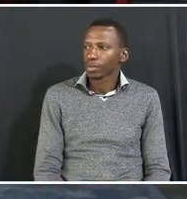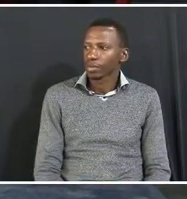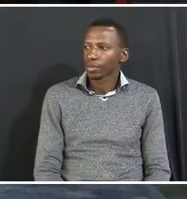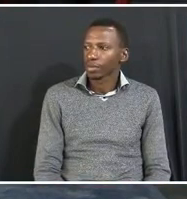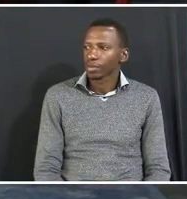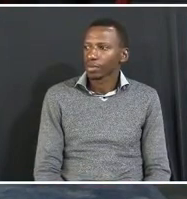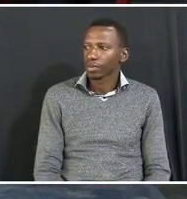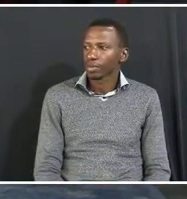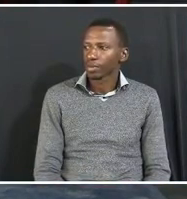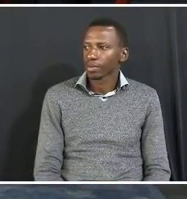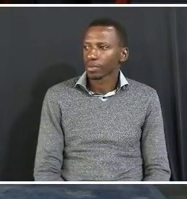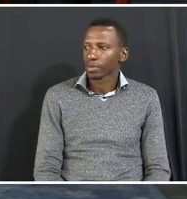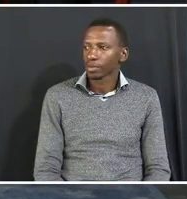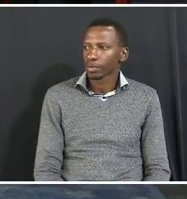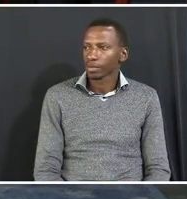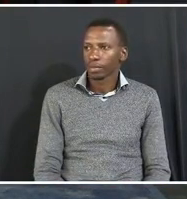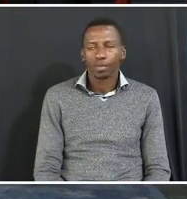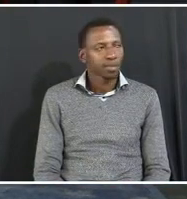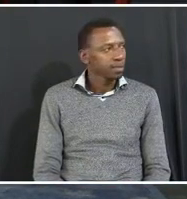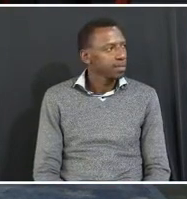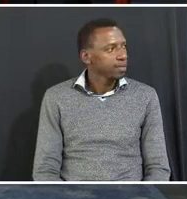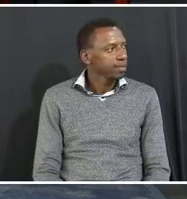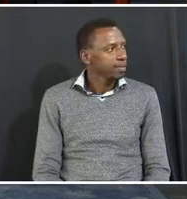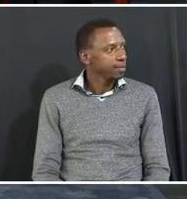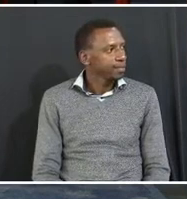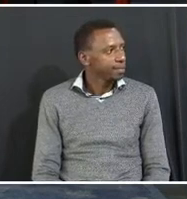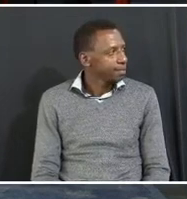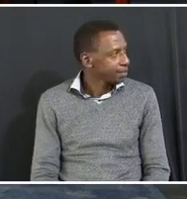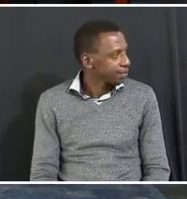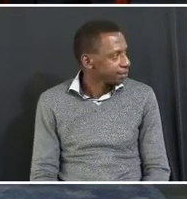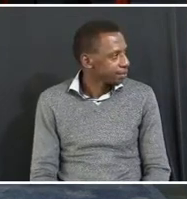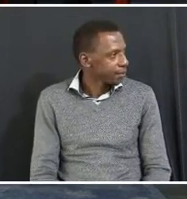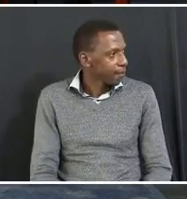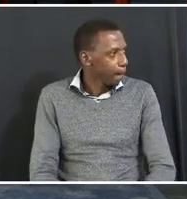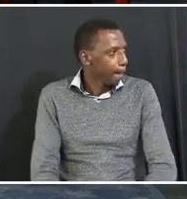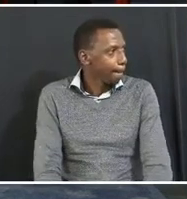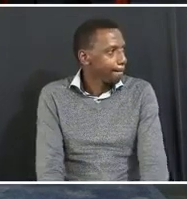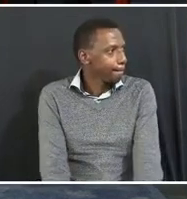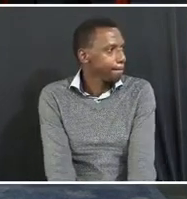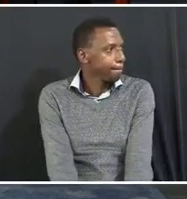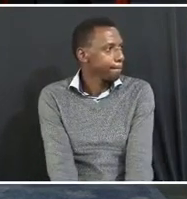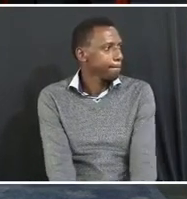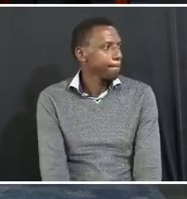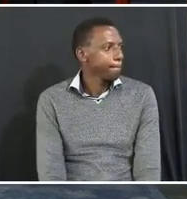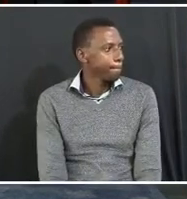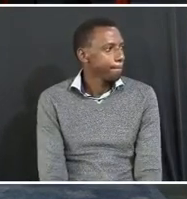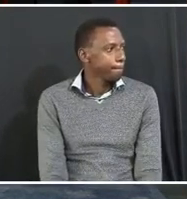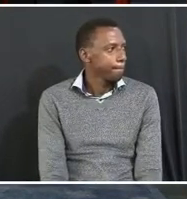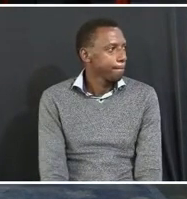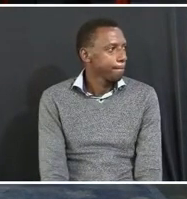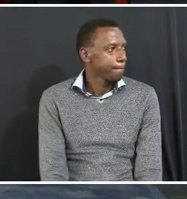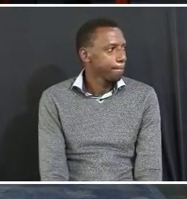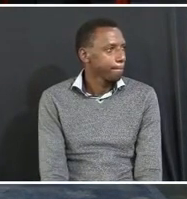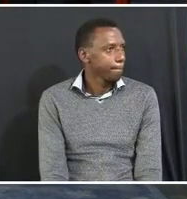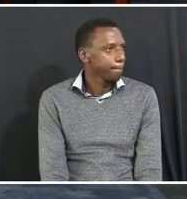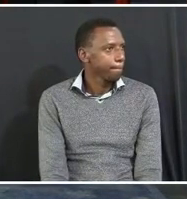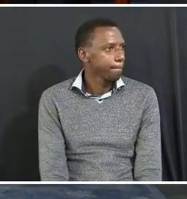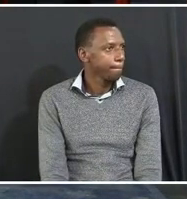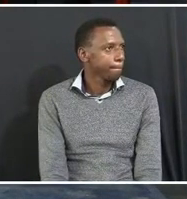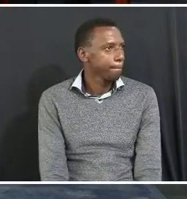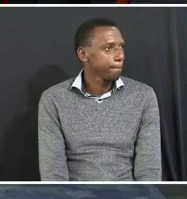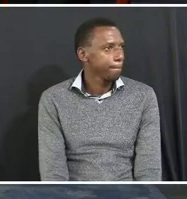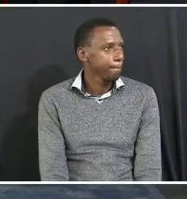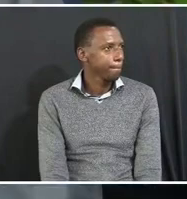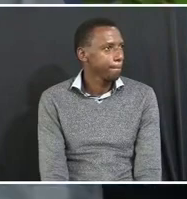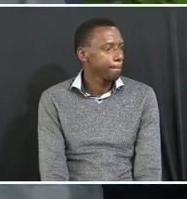maybe Sister Nora can be able to just give us,